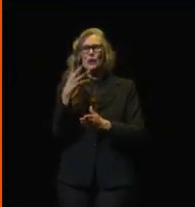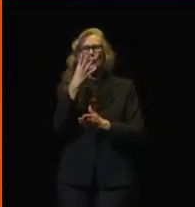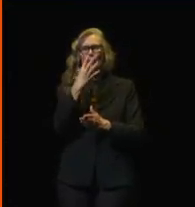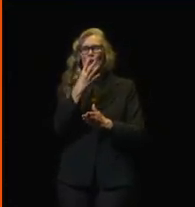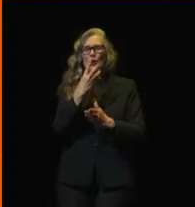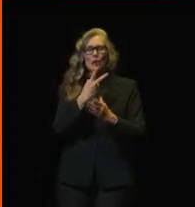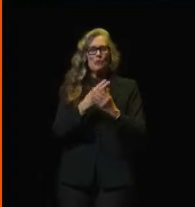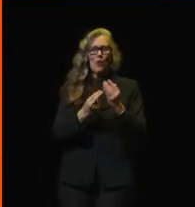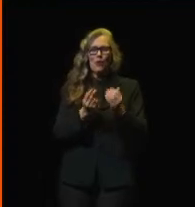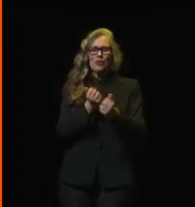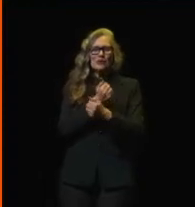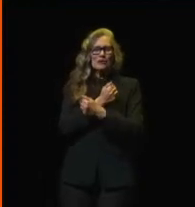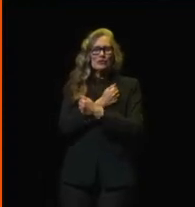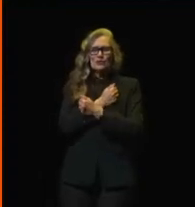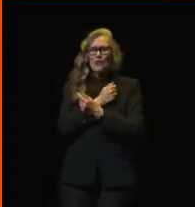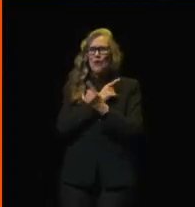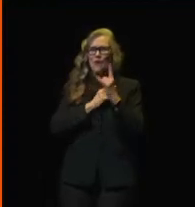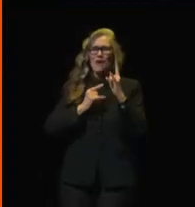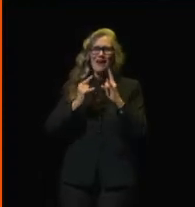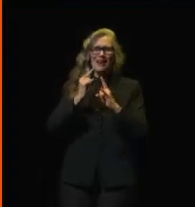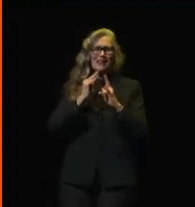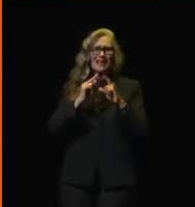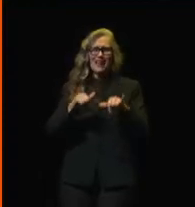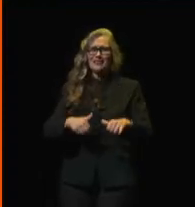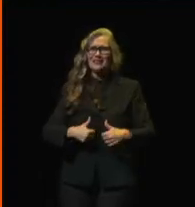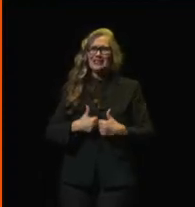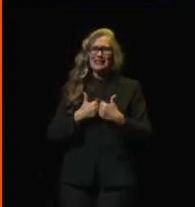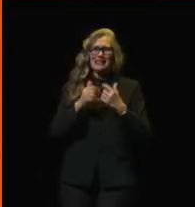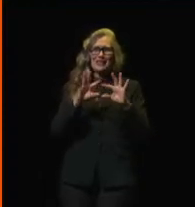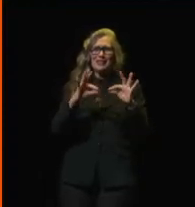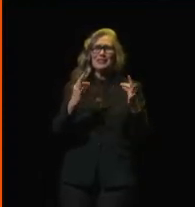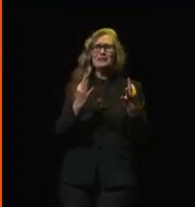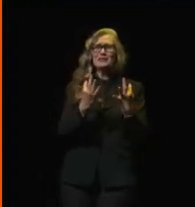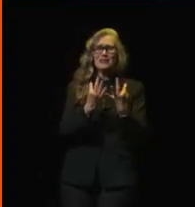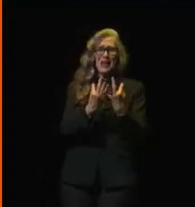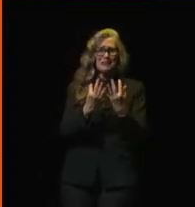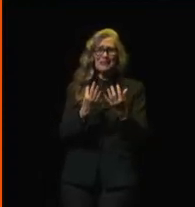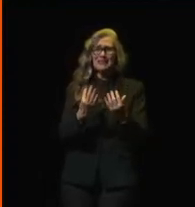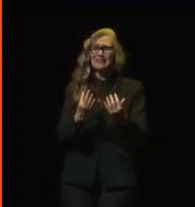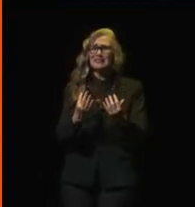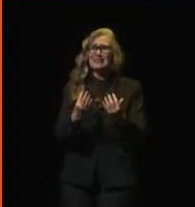family, they had work that mattered. They were 32.